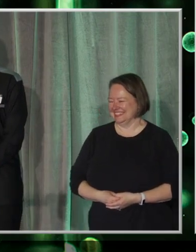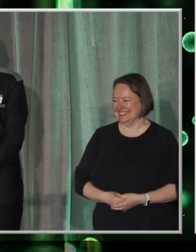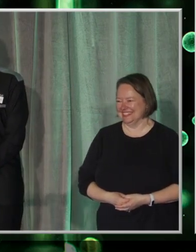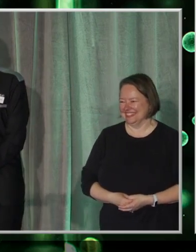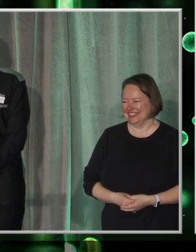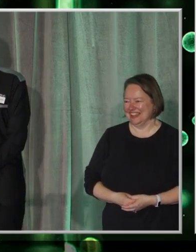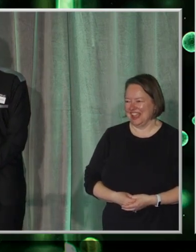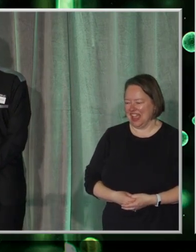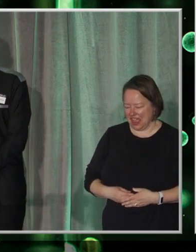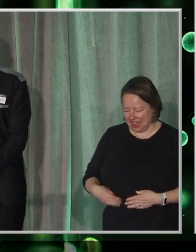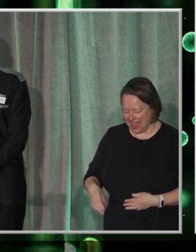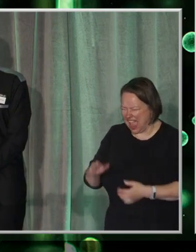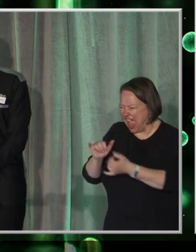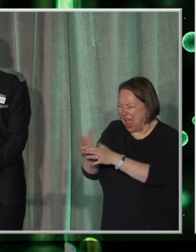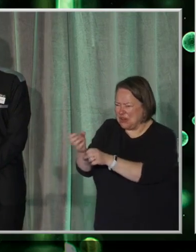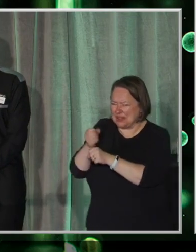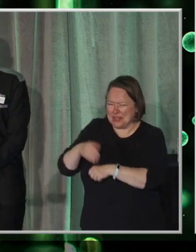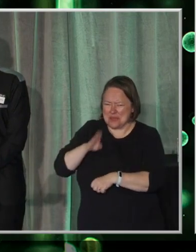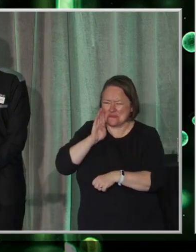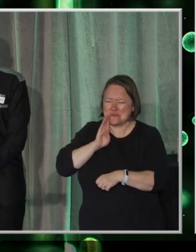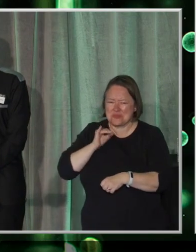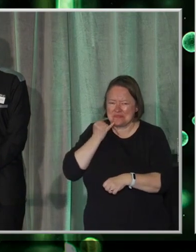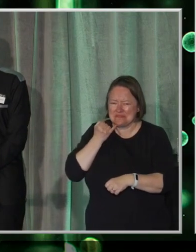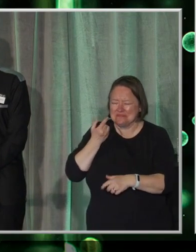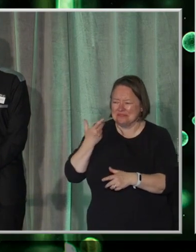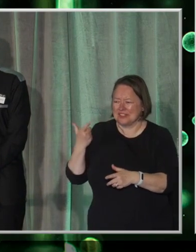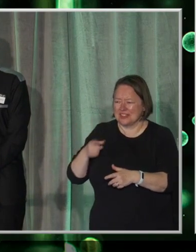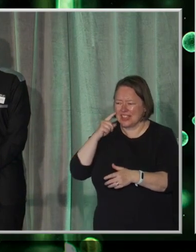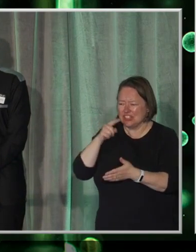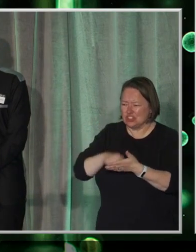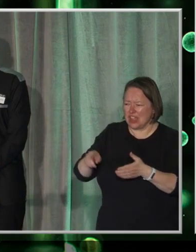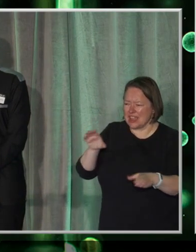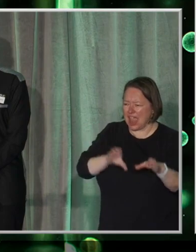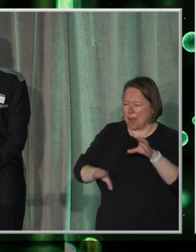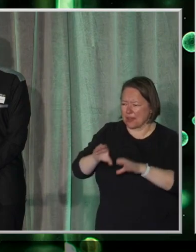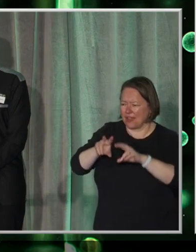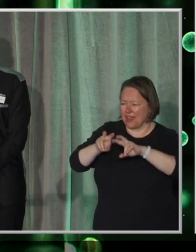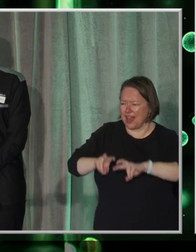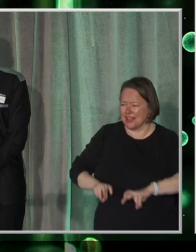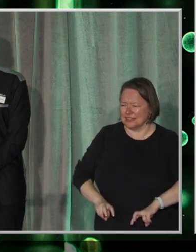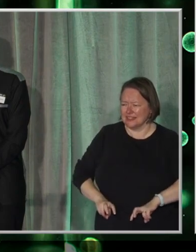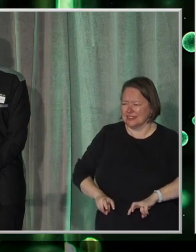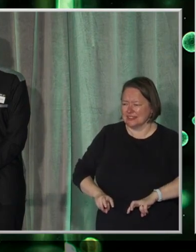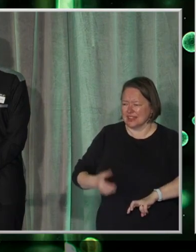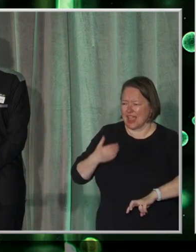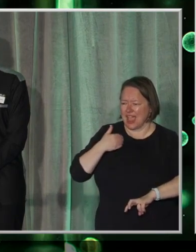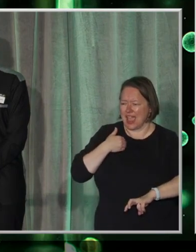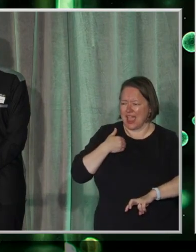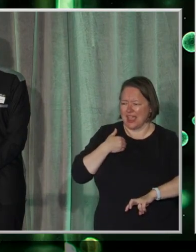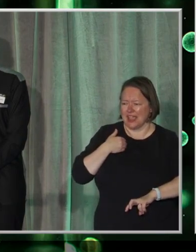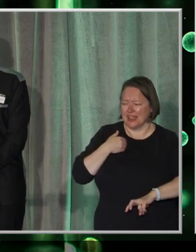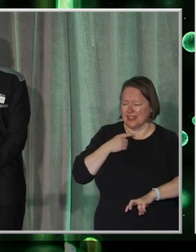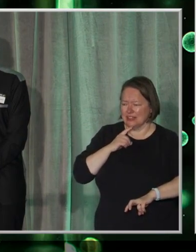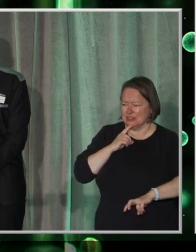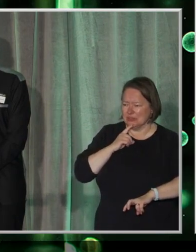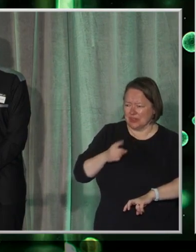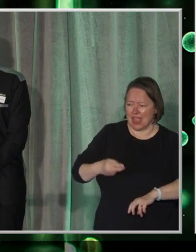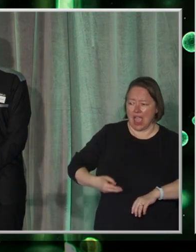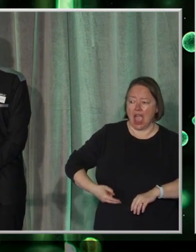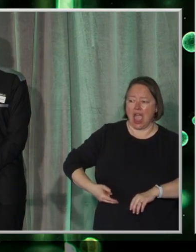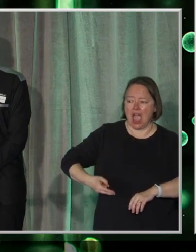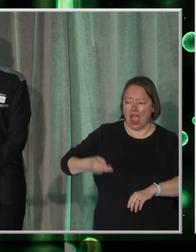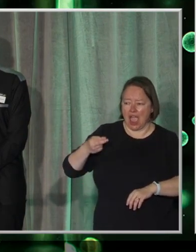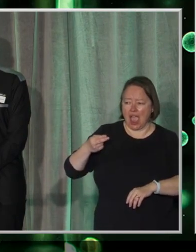Yeah. How do you get it? Because I looked at your chemical analysis. Yeah. And it has a very relatively high